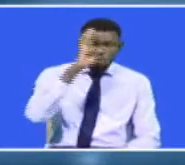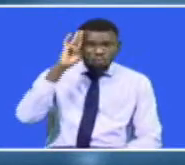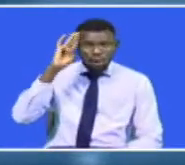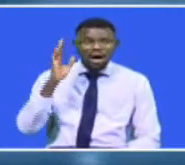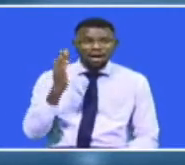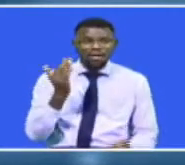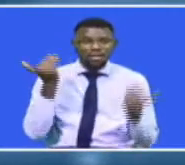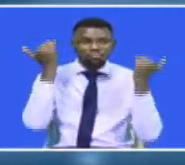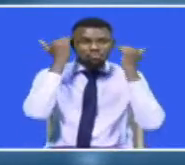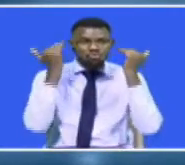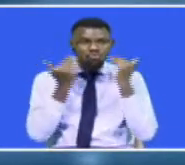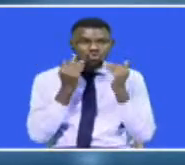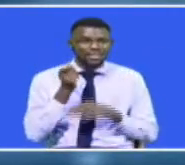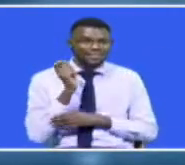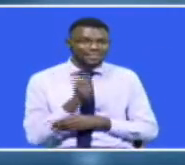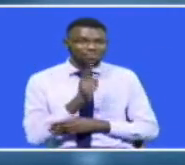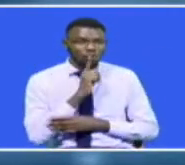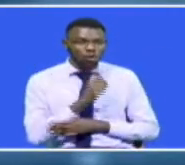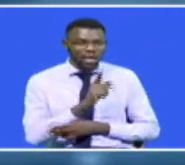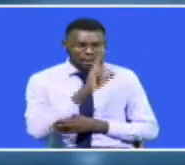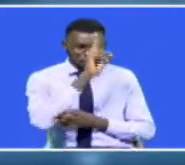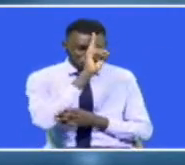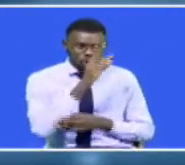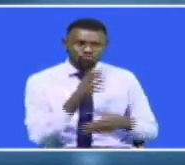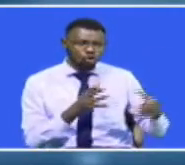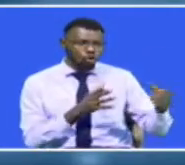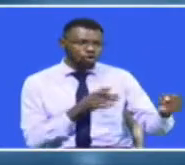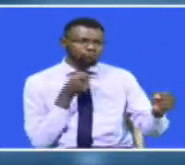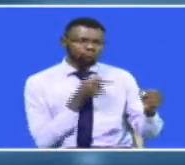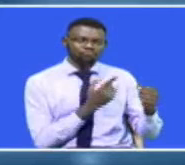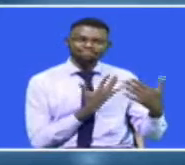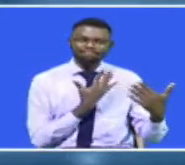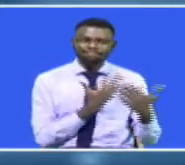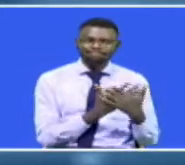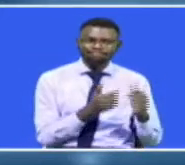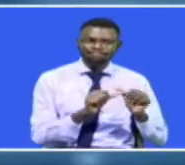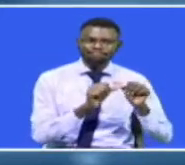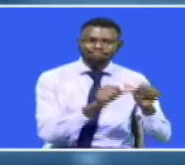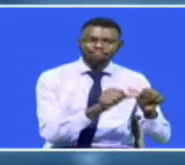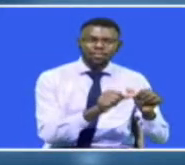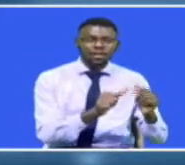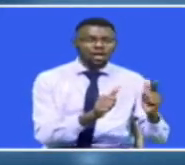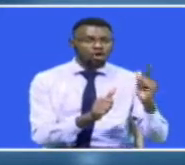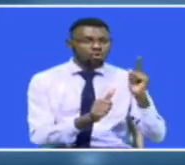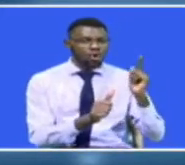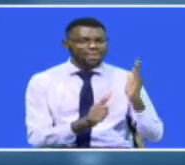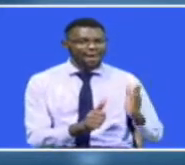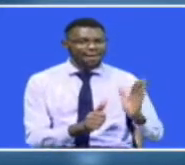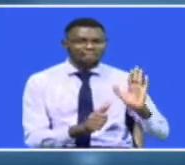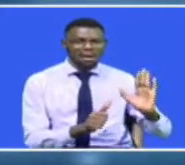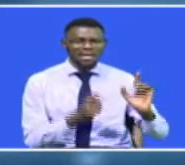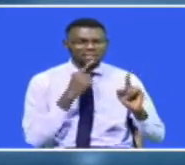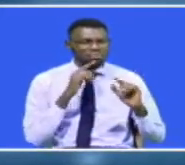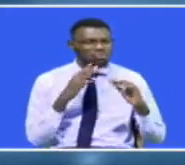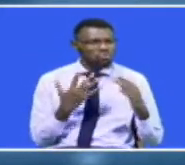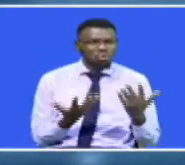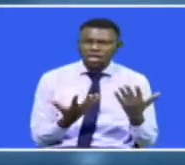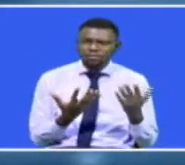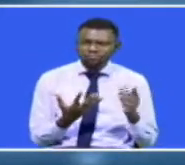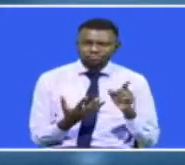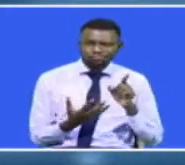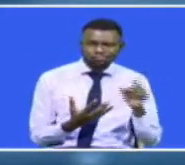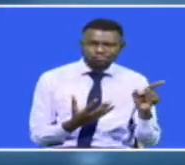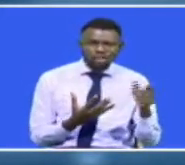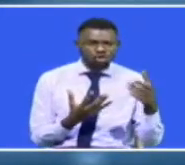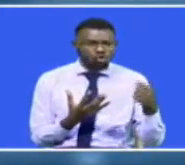Tom Orlando ordered the police to detain him, even as his lawyer Simiu Wamalwa claimed his client is being persecuted because